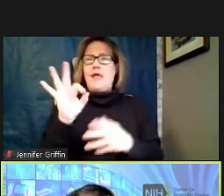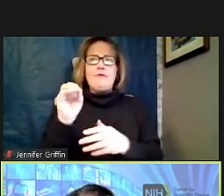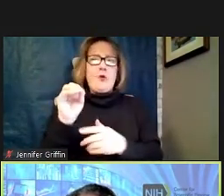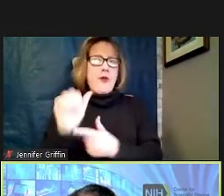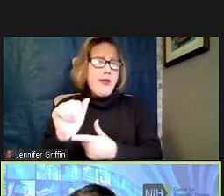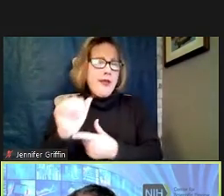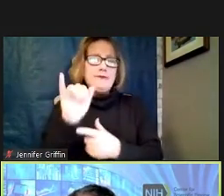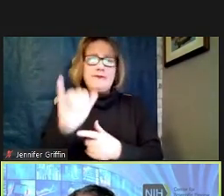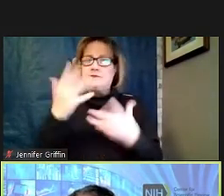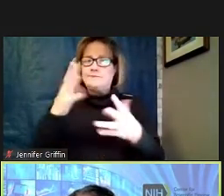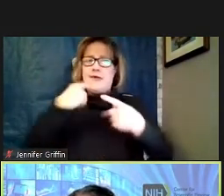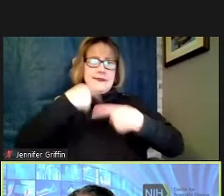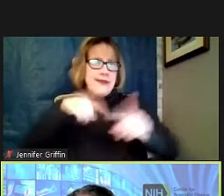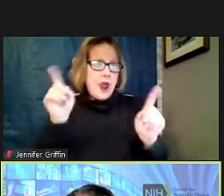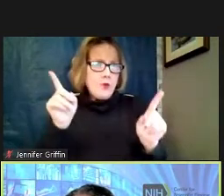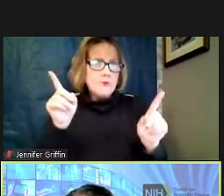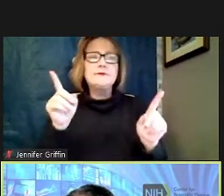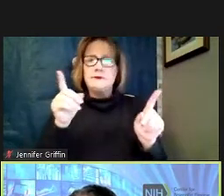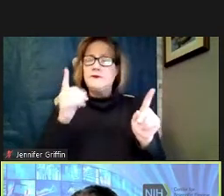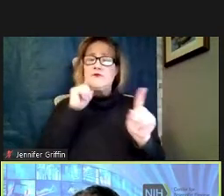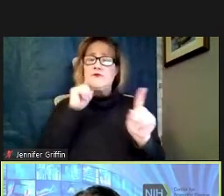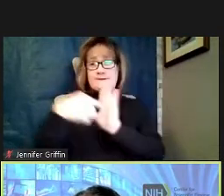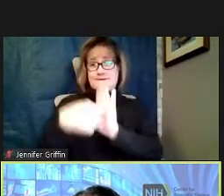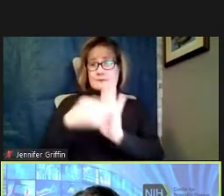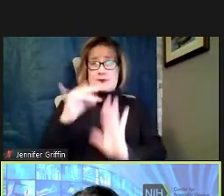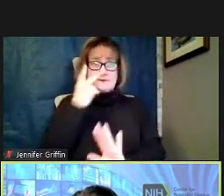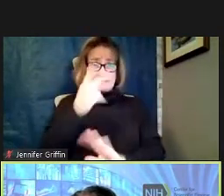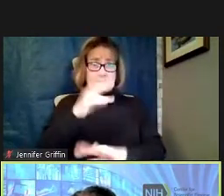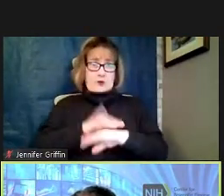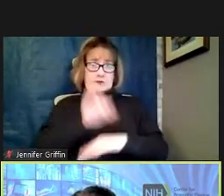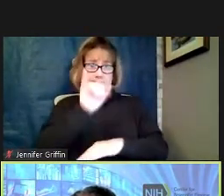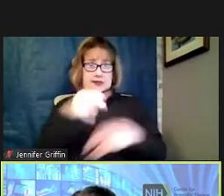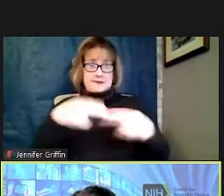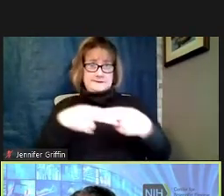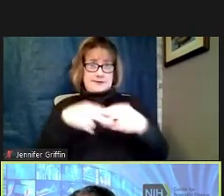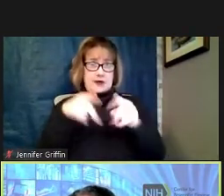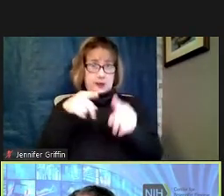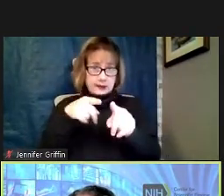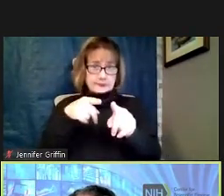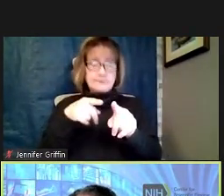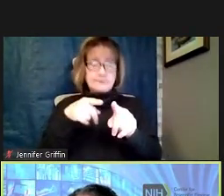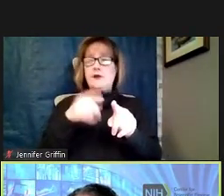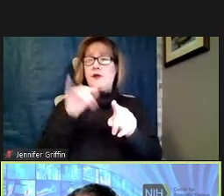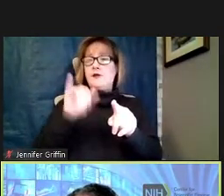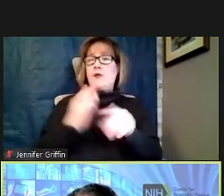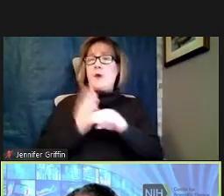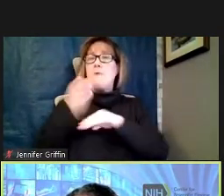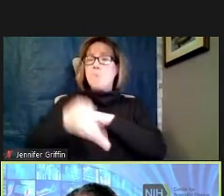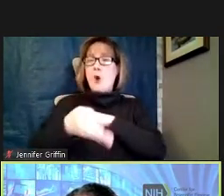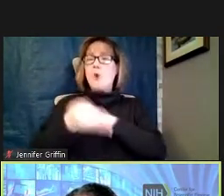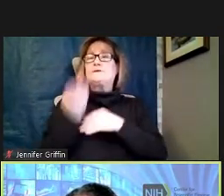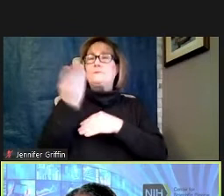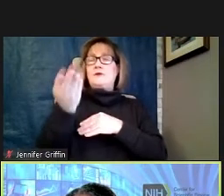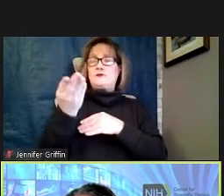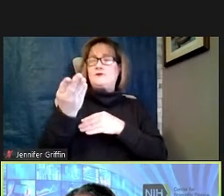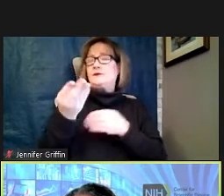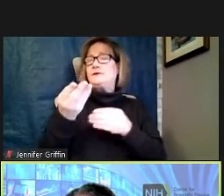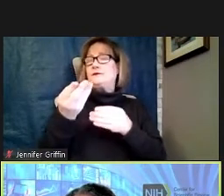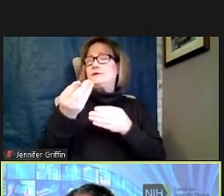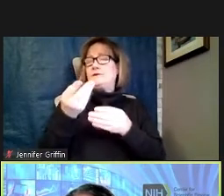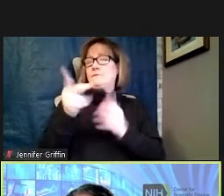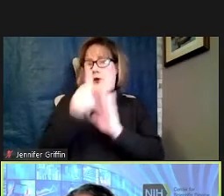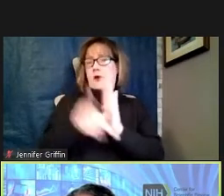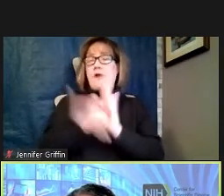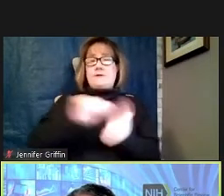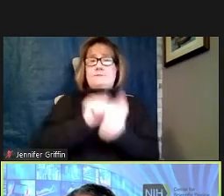that have been announced. And for instance, if you can see on this slide, the post-submission material policy that has been amended